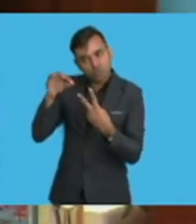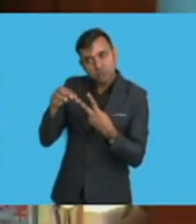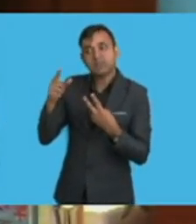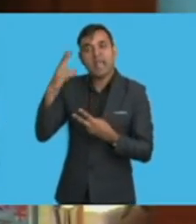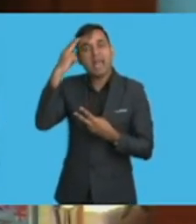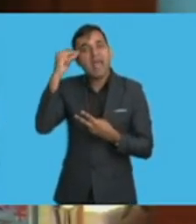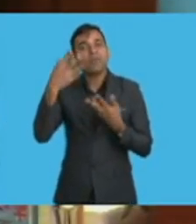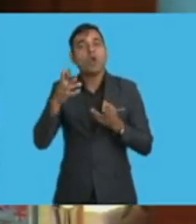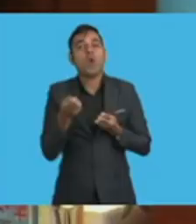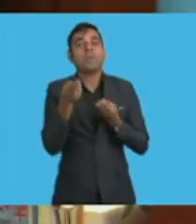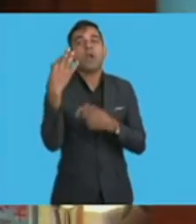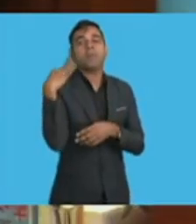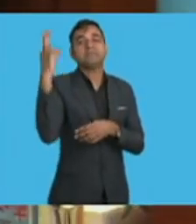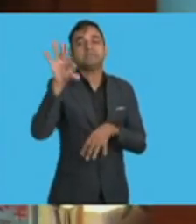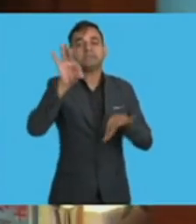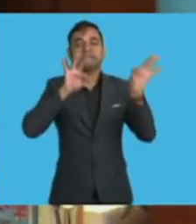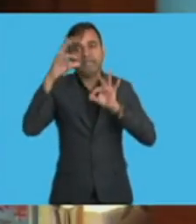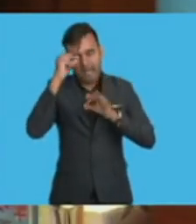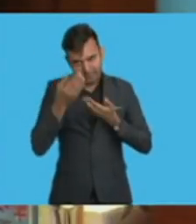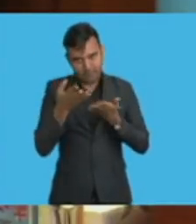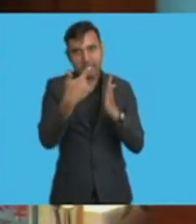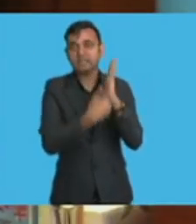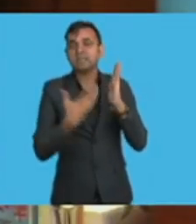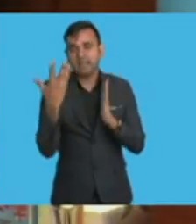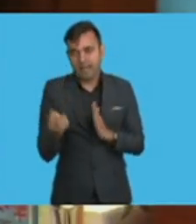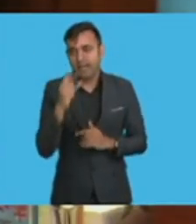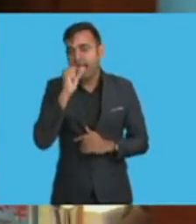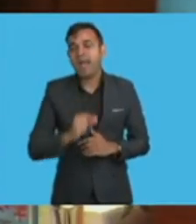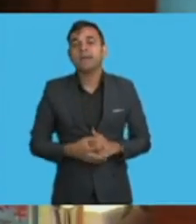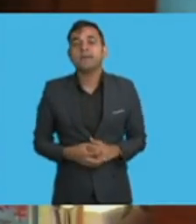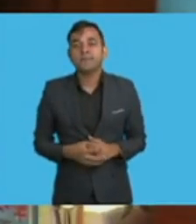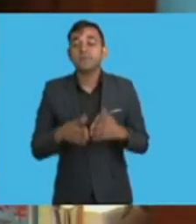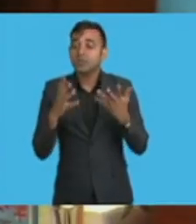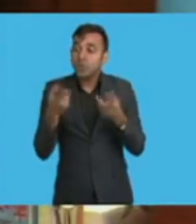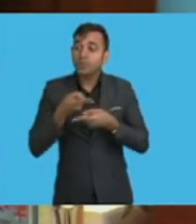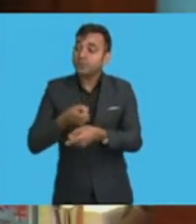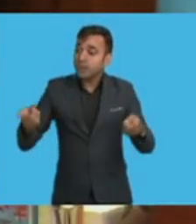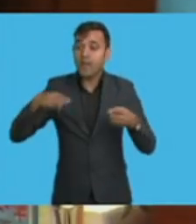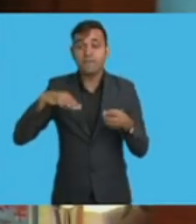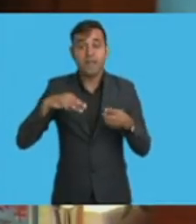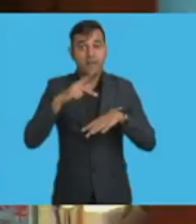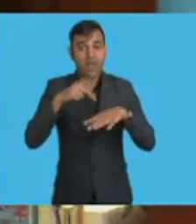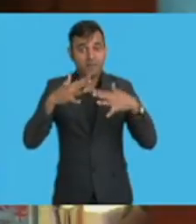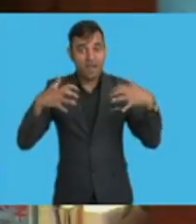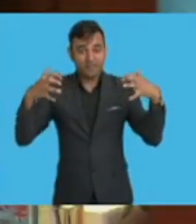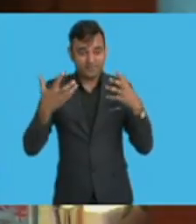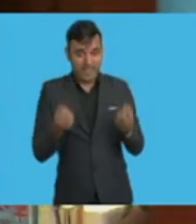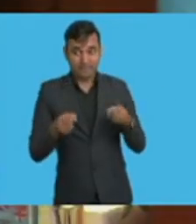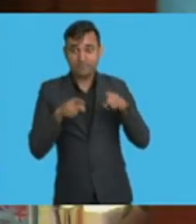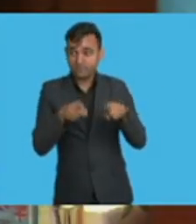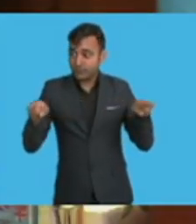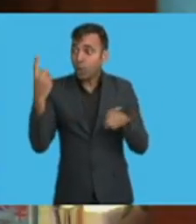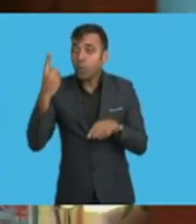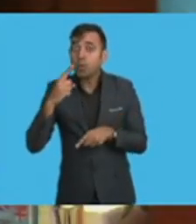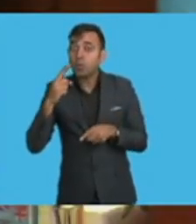by voting, for voting by the members of Parliament. The person who receives the support of the majority of the members of Parliament present shall